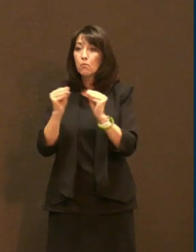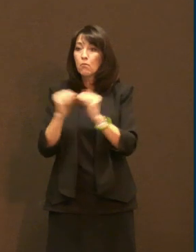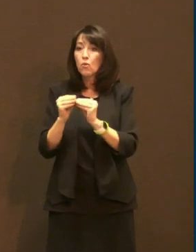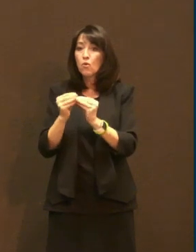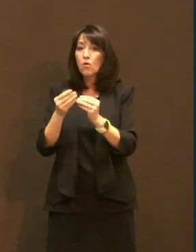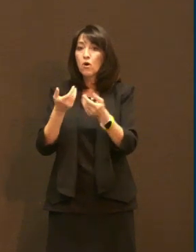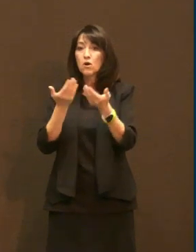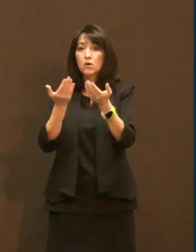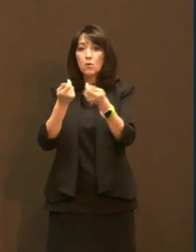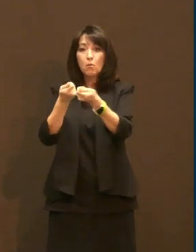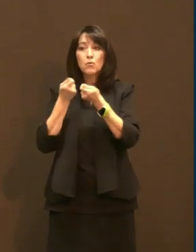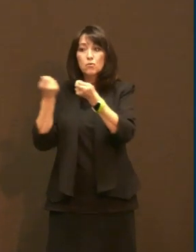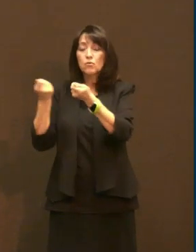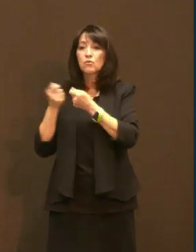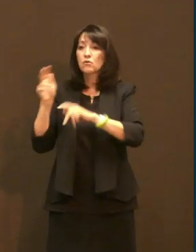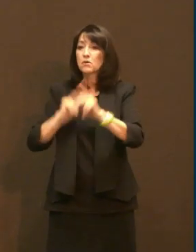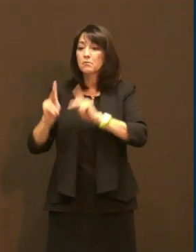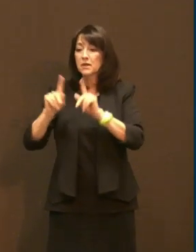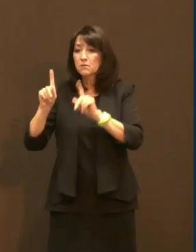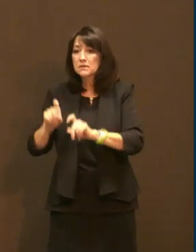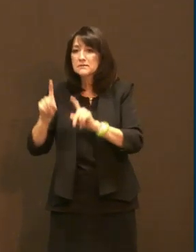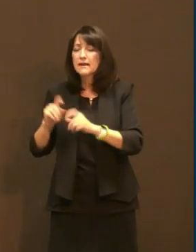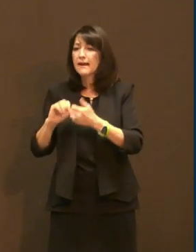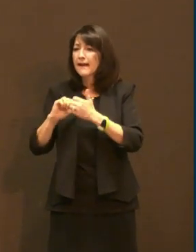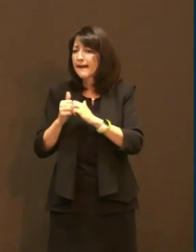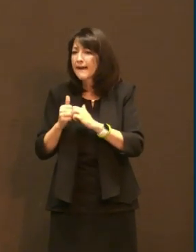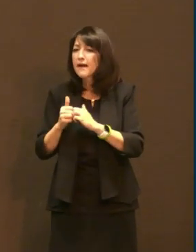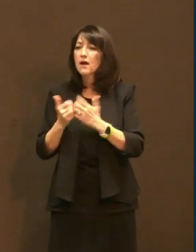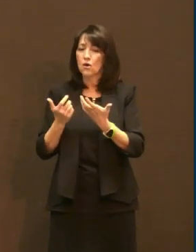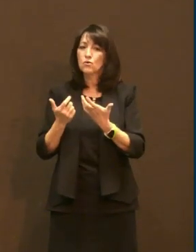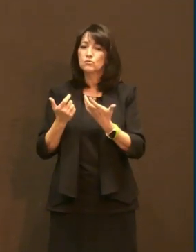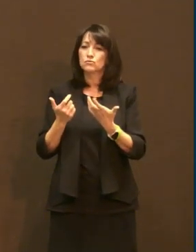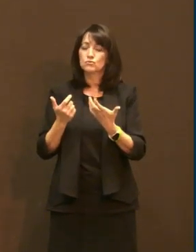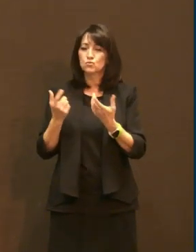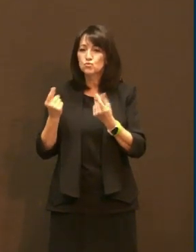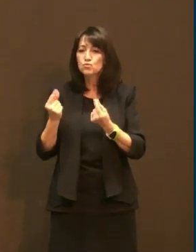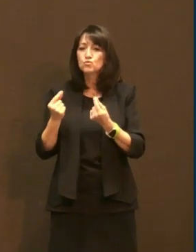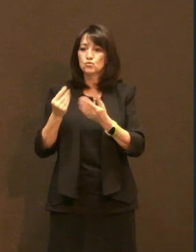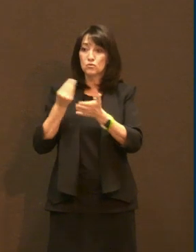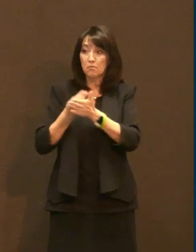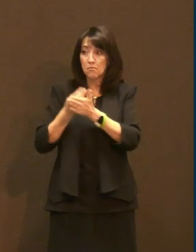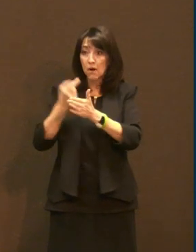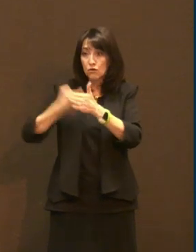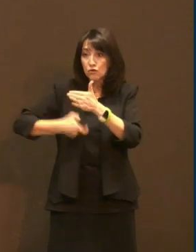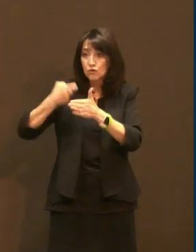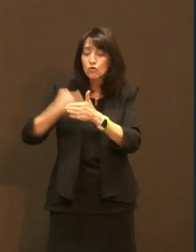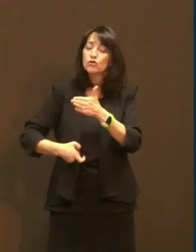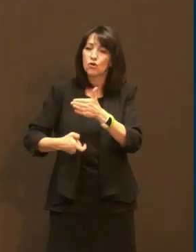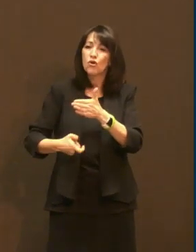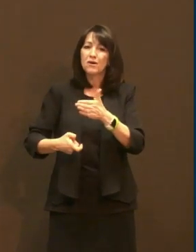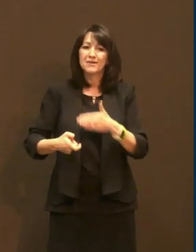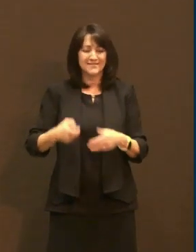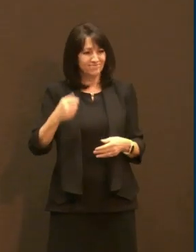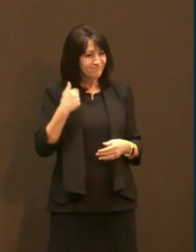made available through the CARES Act. So I hear the anxiety out